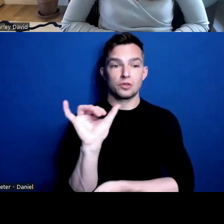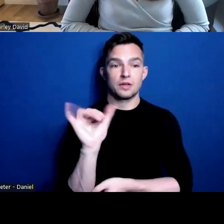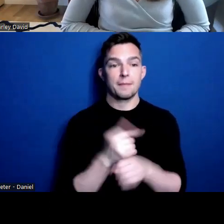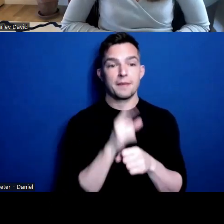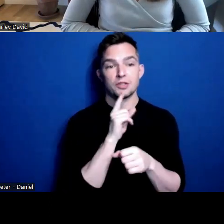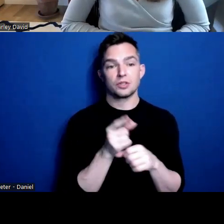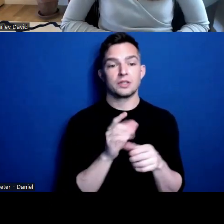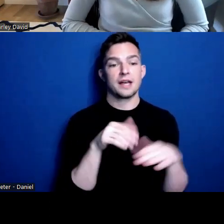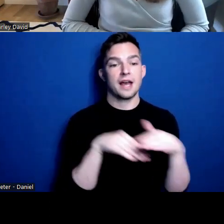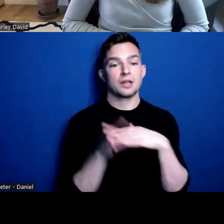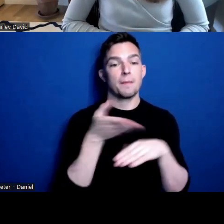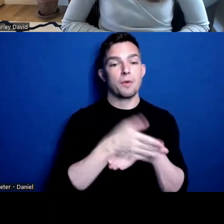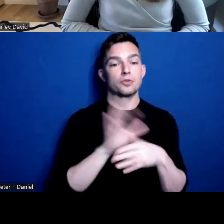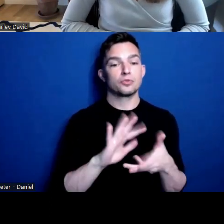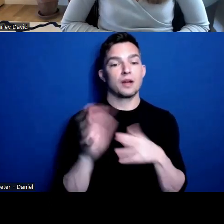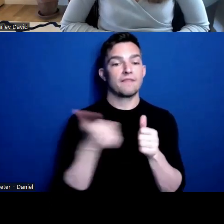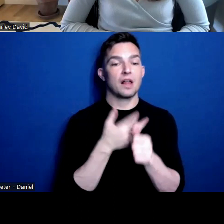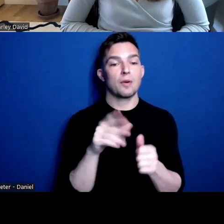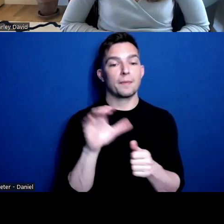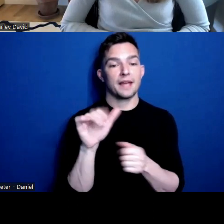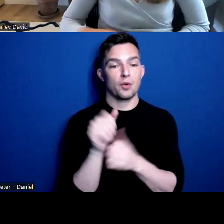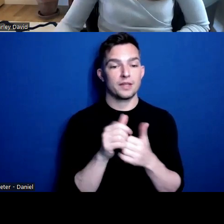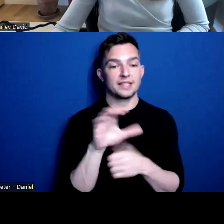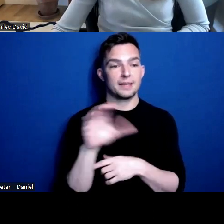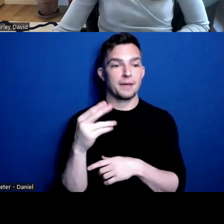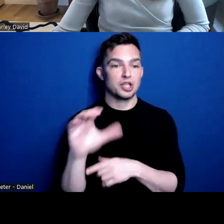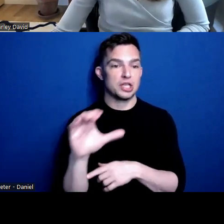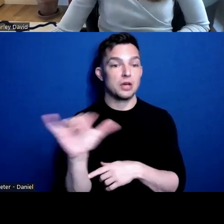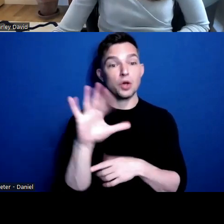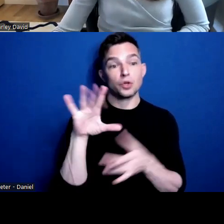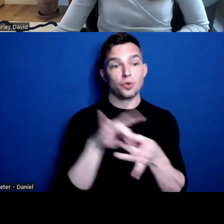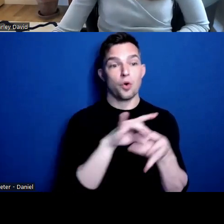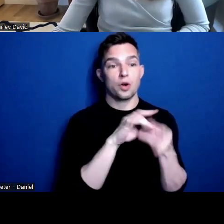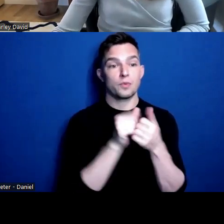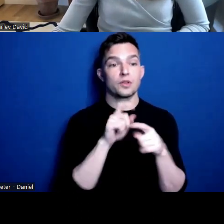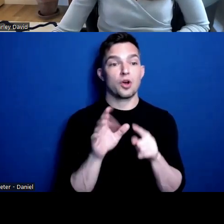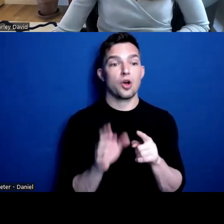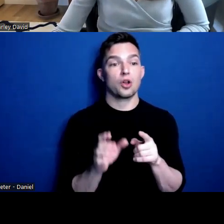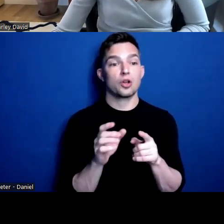post-crisis follow-up care with the CCBHC and coordinating with callers' other